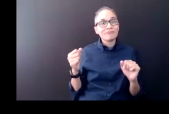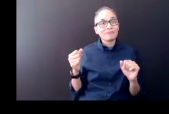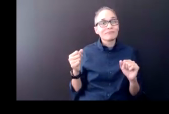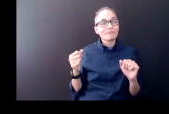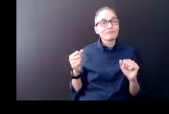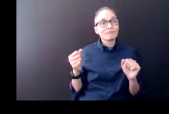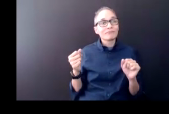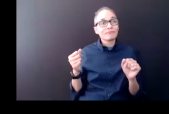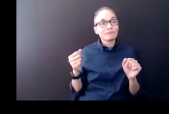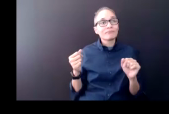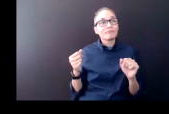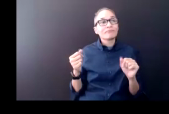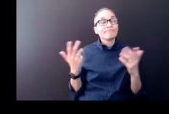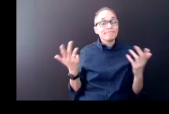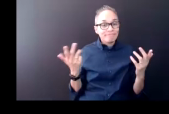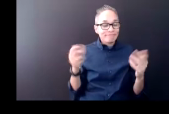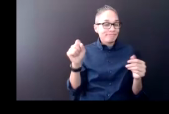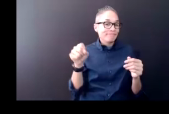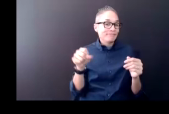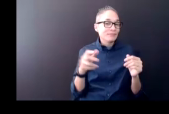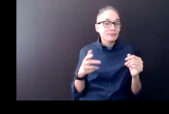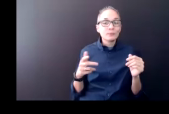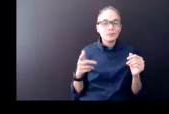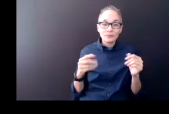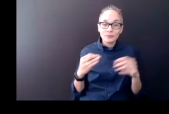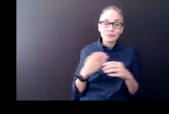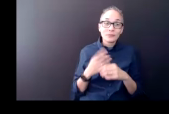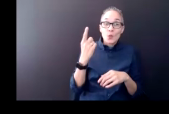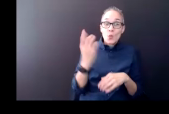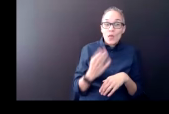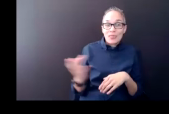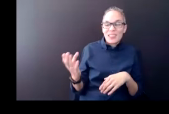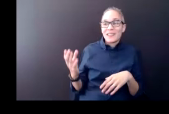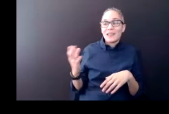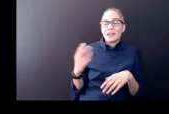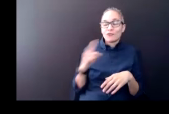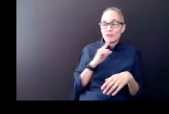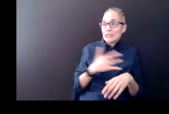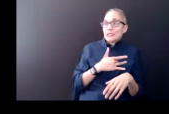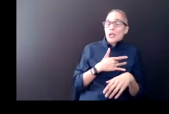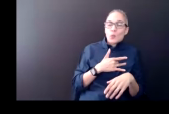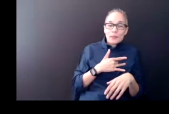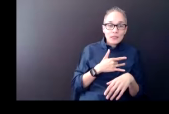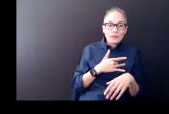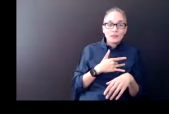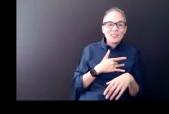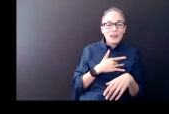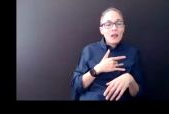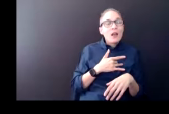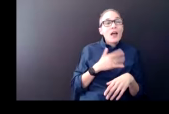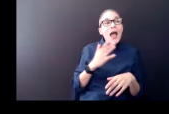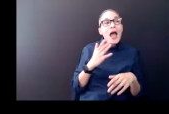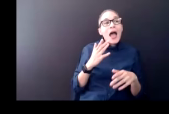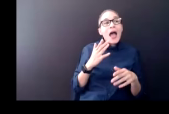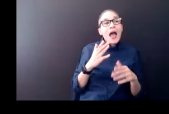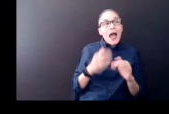did there. And so yeah, basically the one thing that like that stuck with me with this is like, the comprehension, like